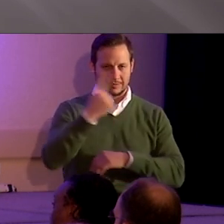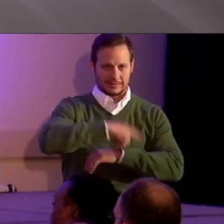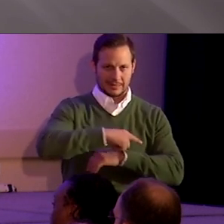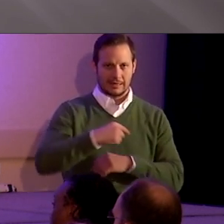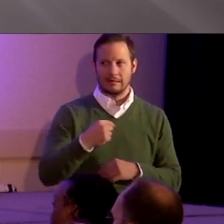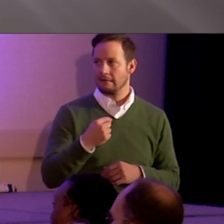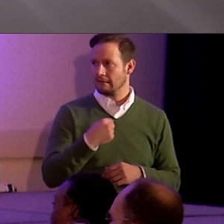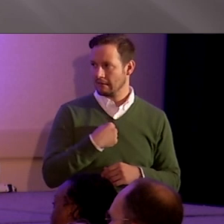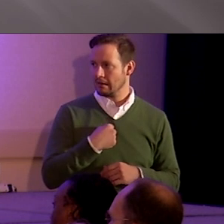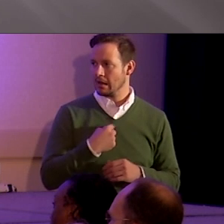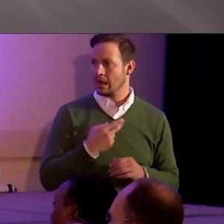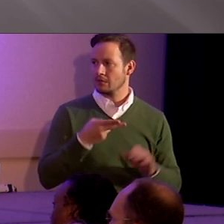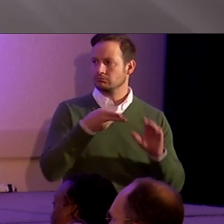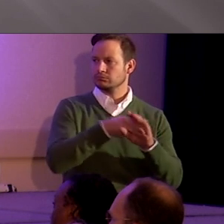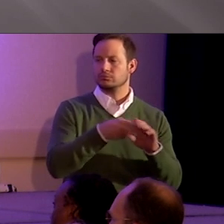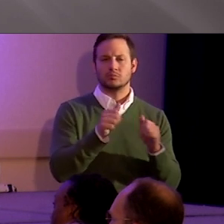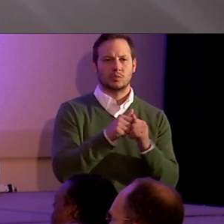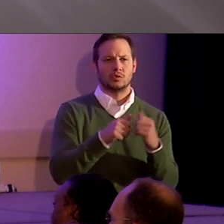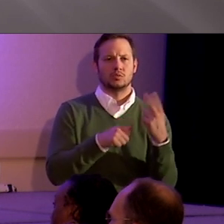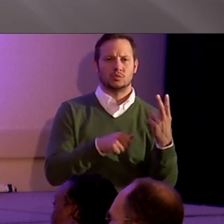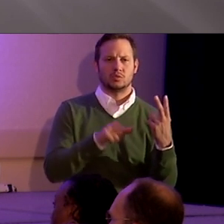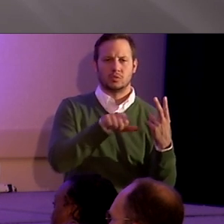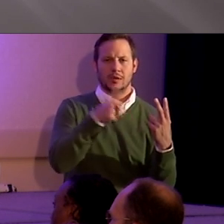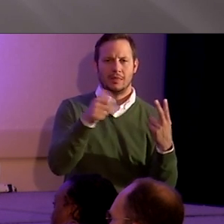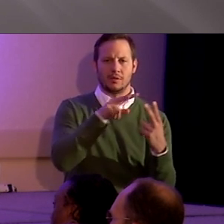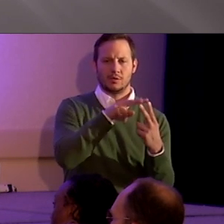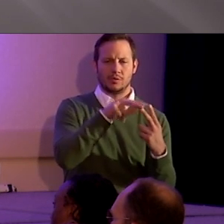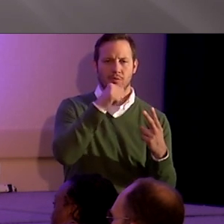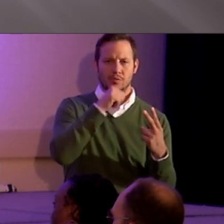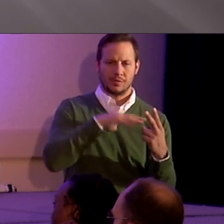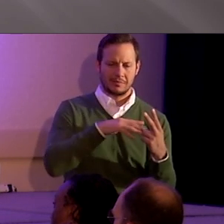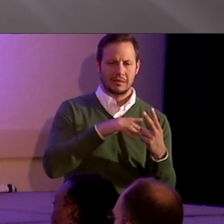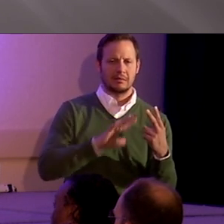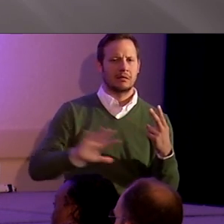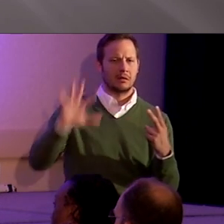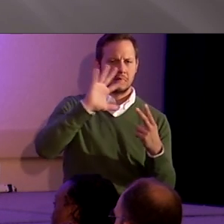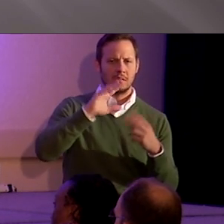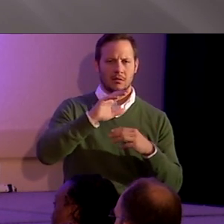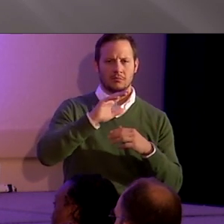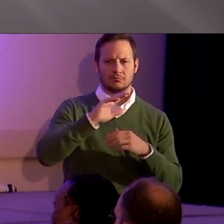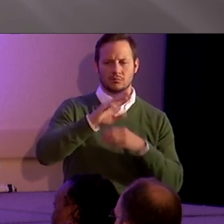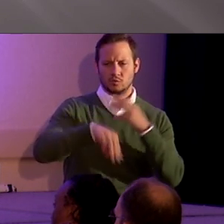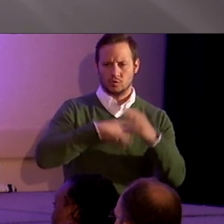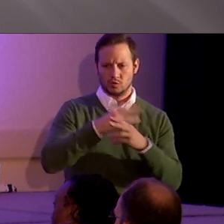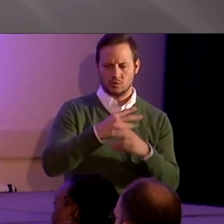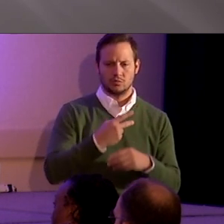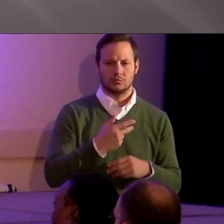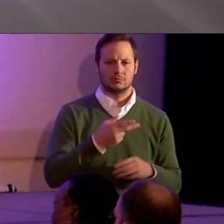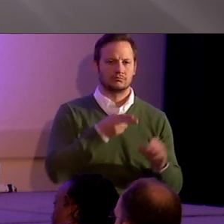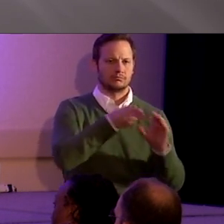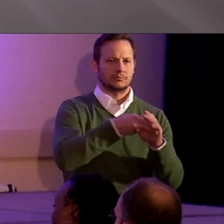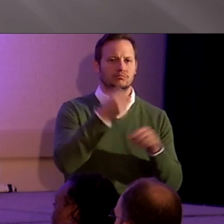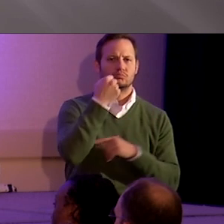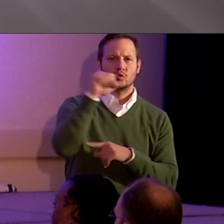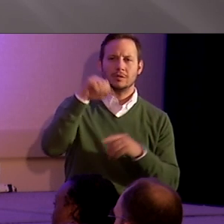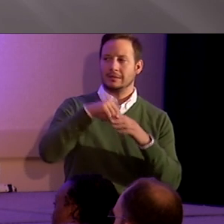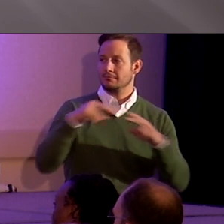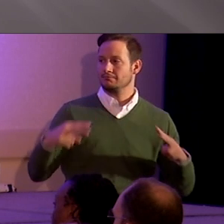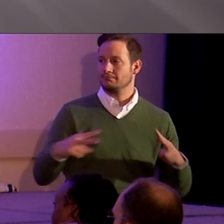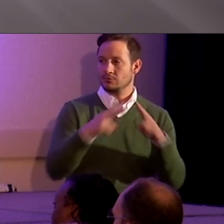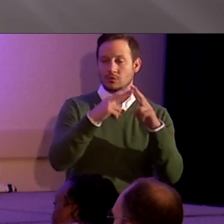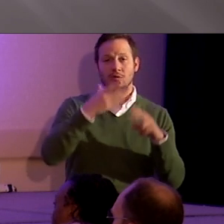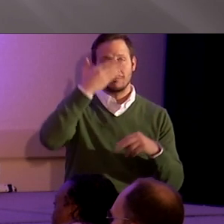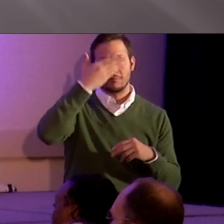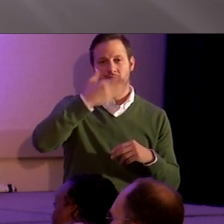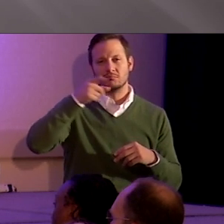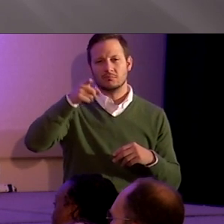and Tunisian topless activist Amina Sabui and others in a protest in Paris in front of the Louvre